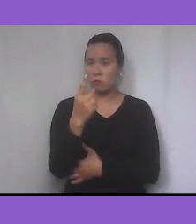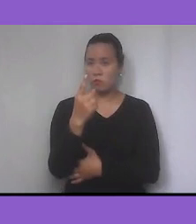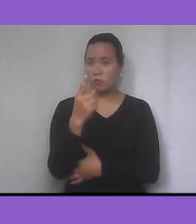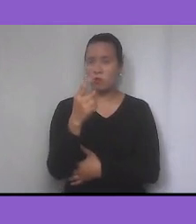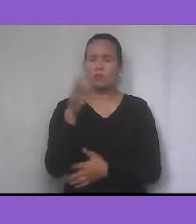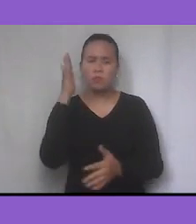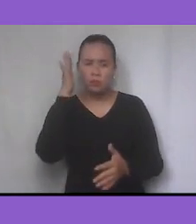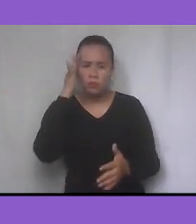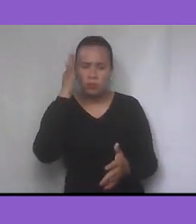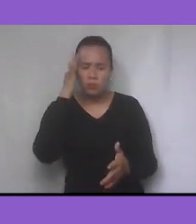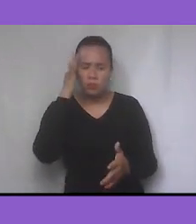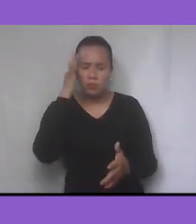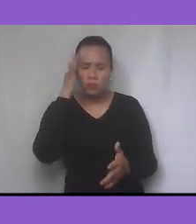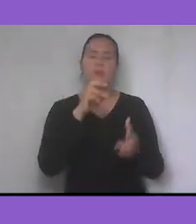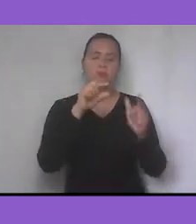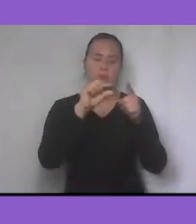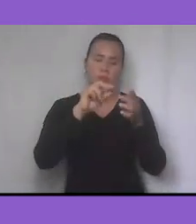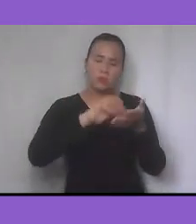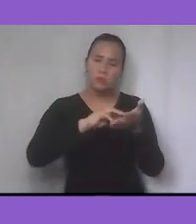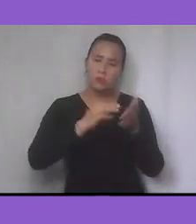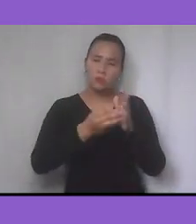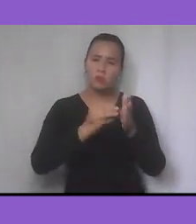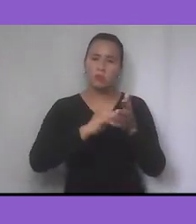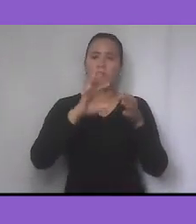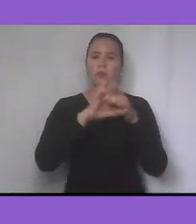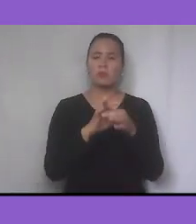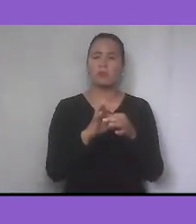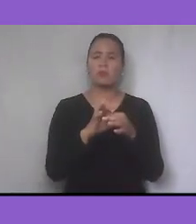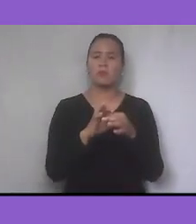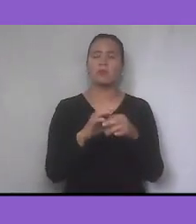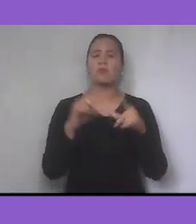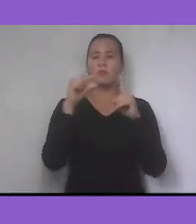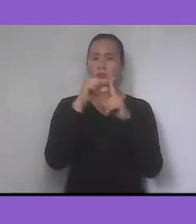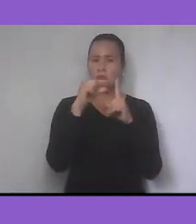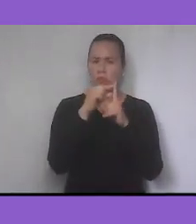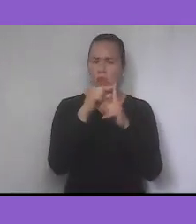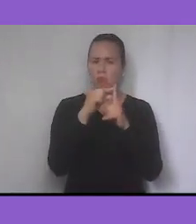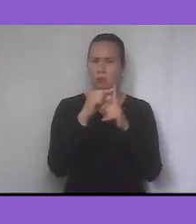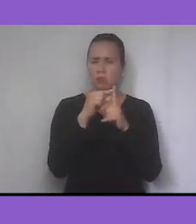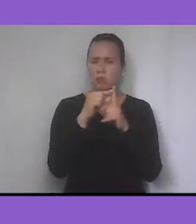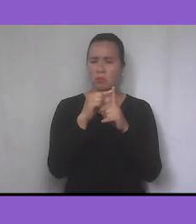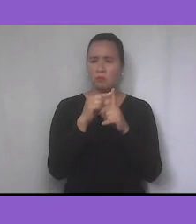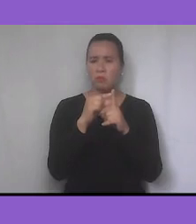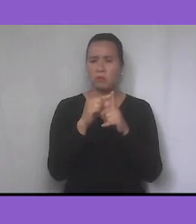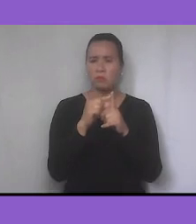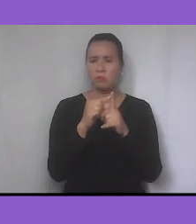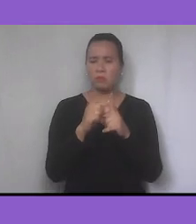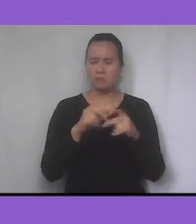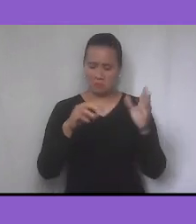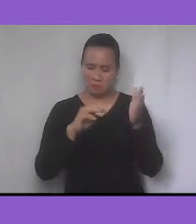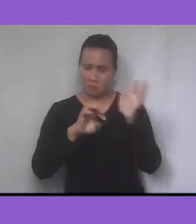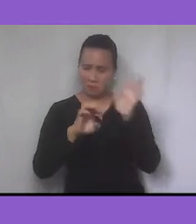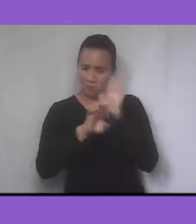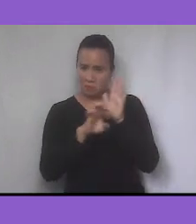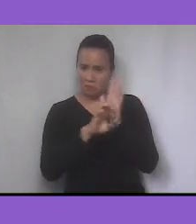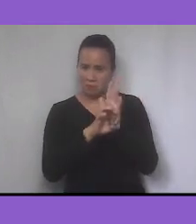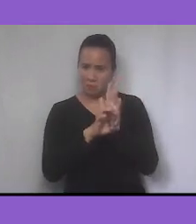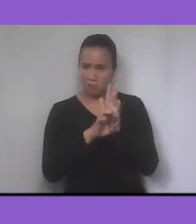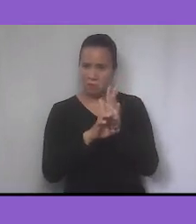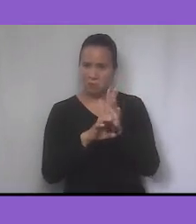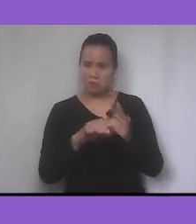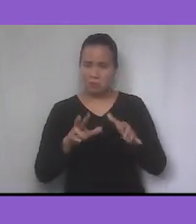need to teach them what the meanings are for words that might be difficult, like talangka,